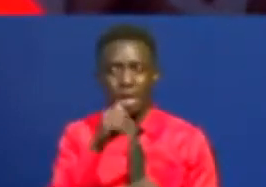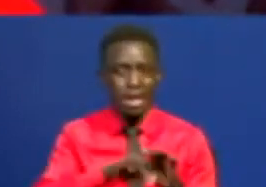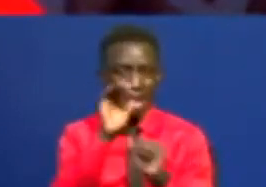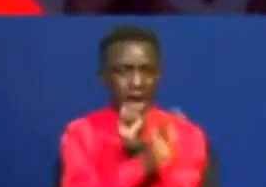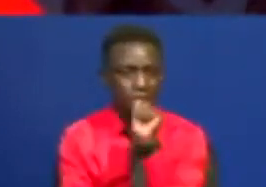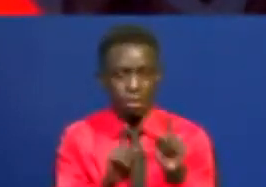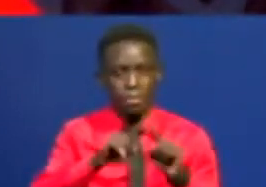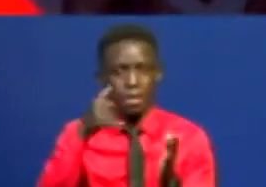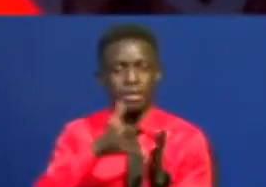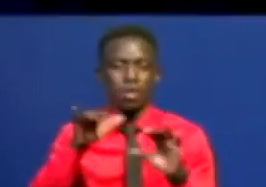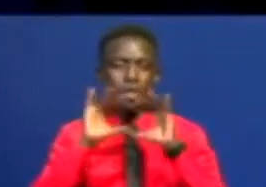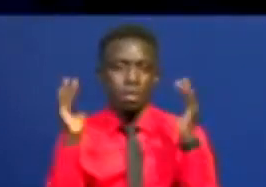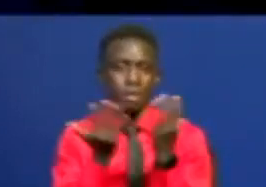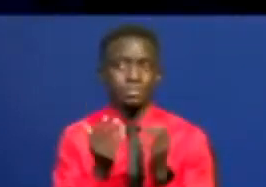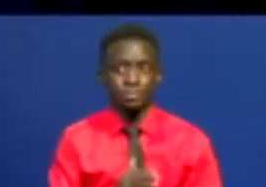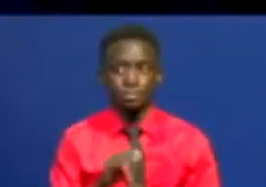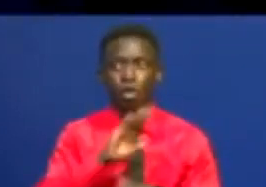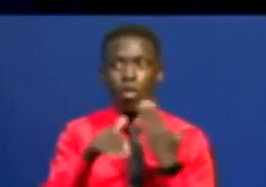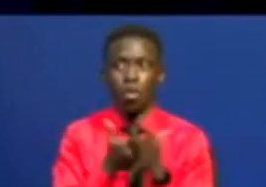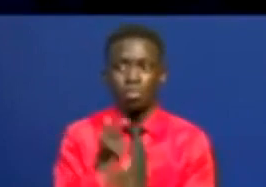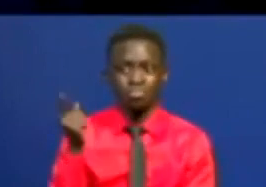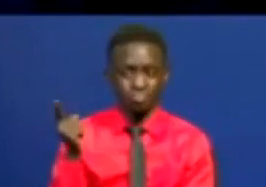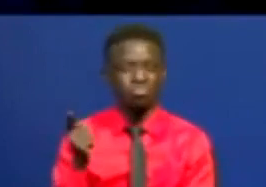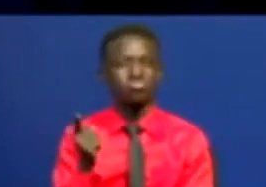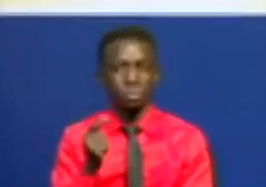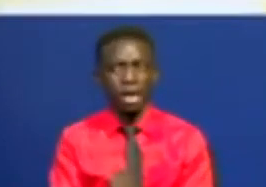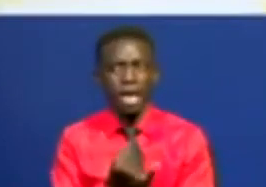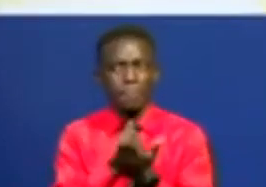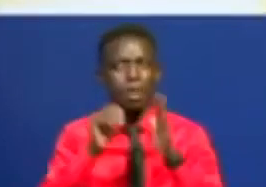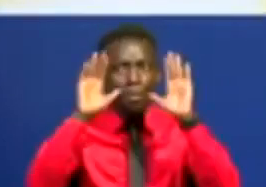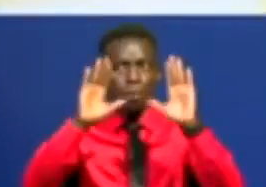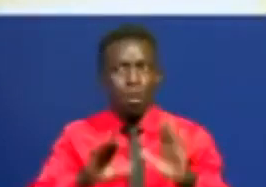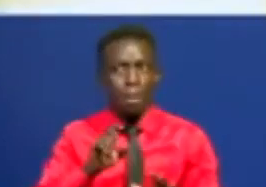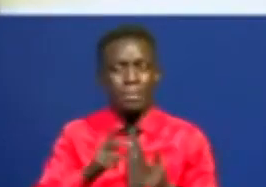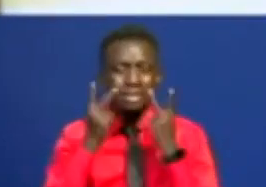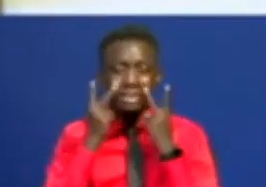across the globe. As with all treatments, it is important to see a qualified